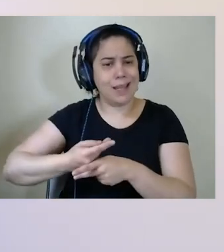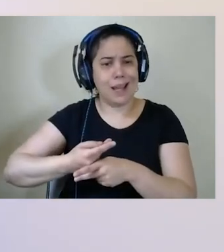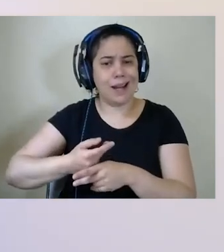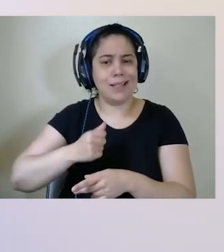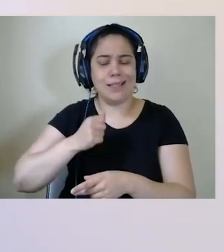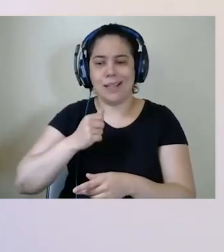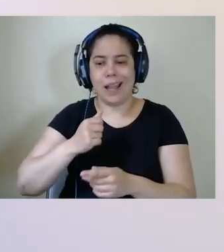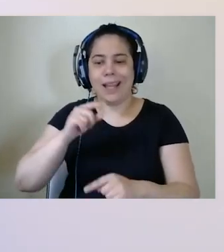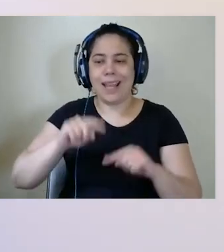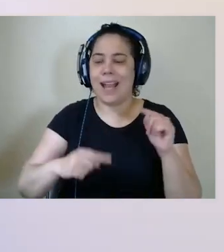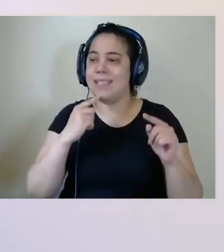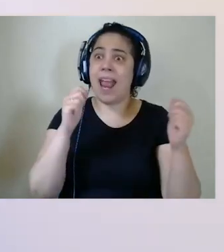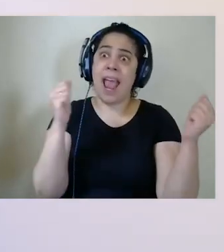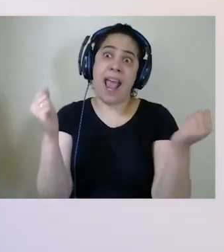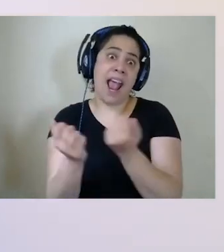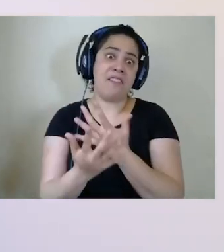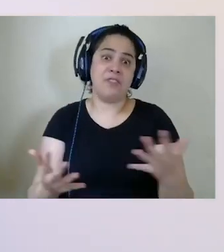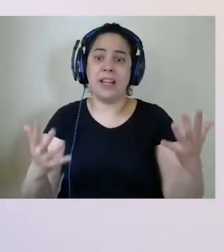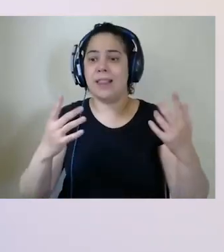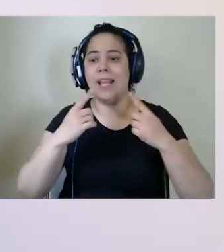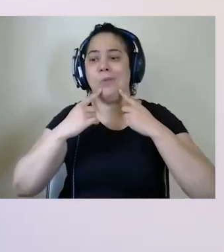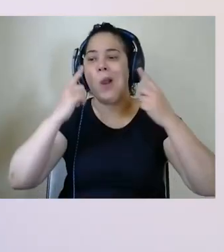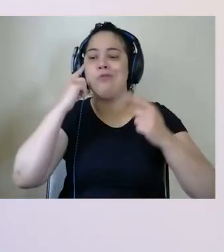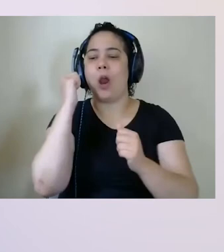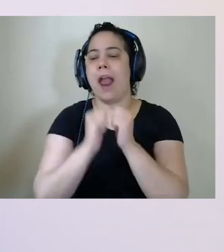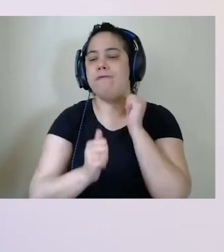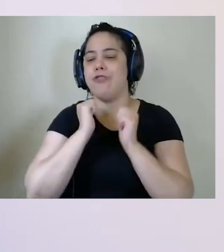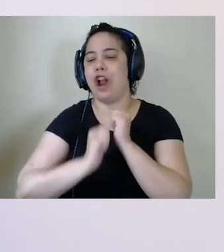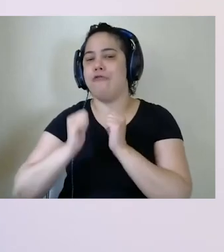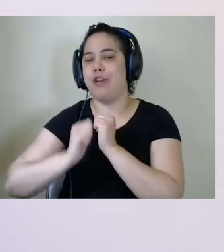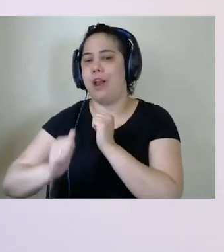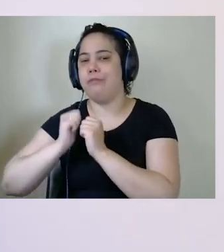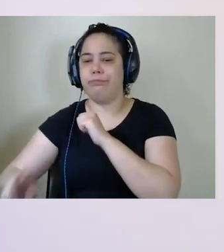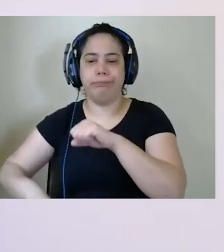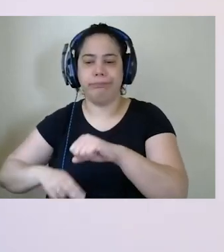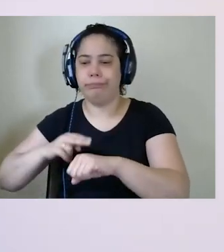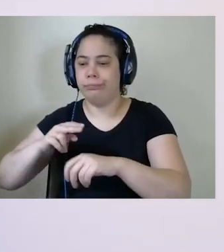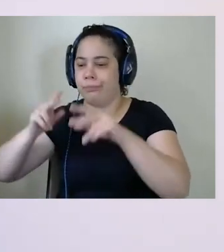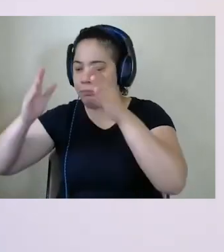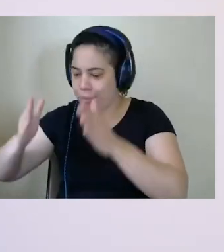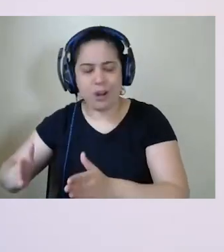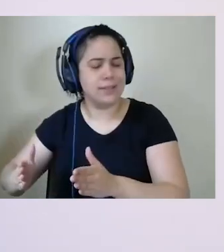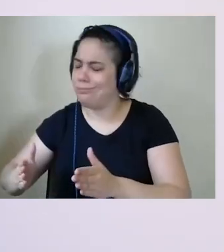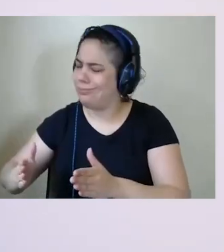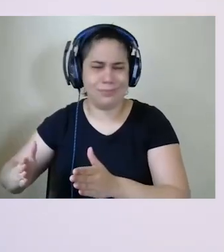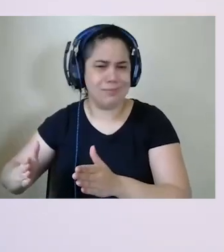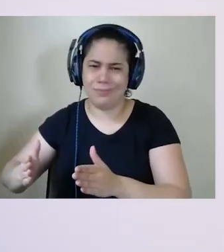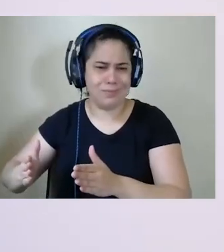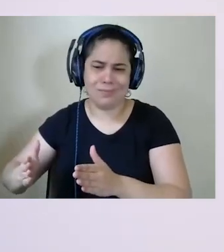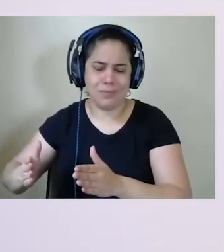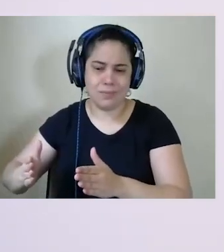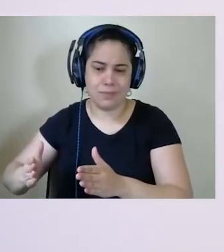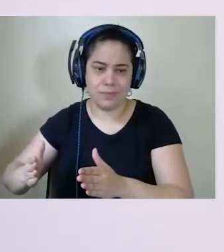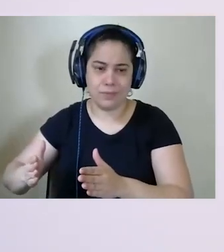so it's not normalizing a brain. We're not about normalizing a brain. We are really about, in my mind, and